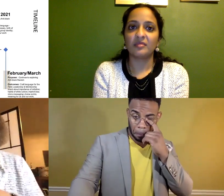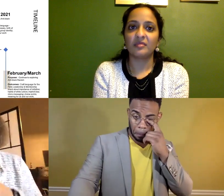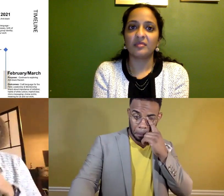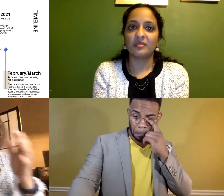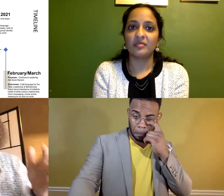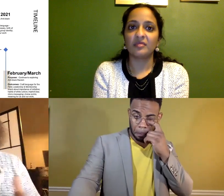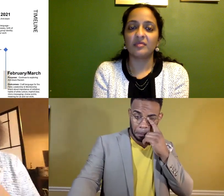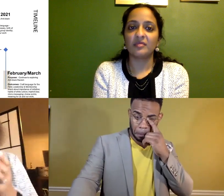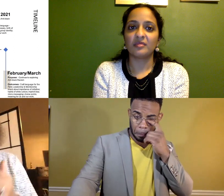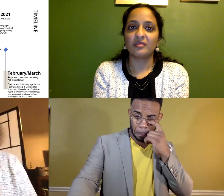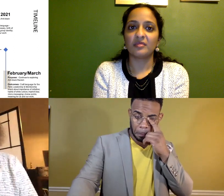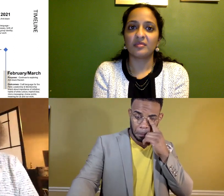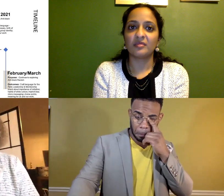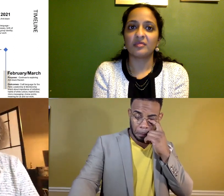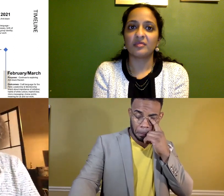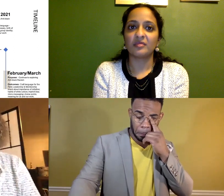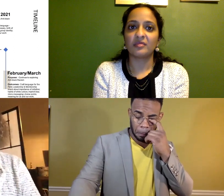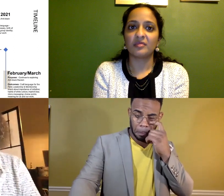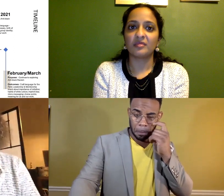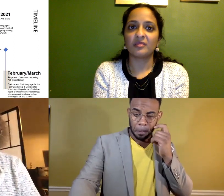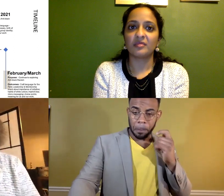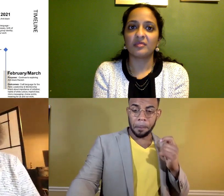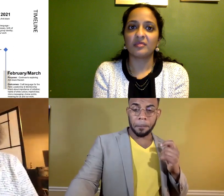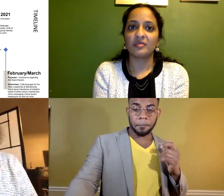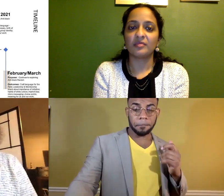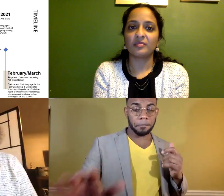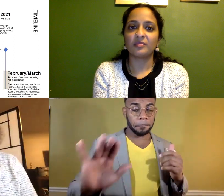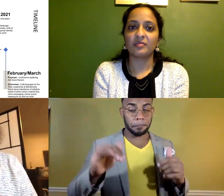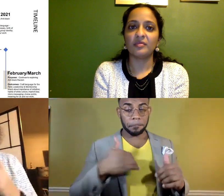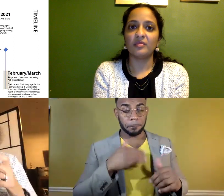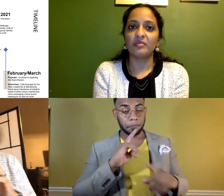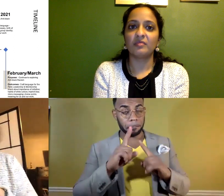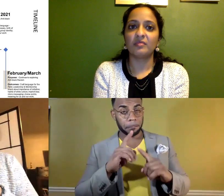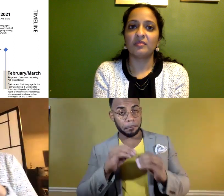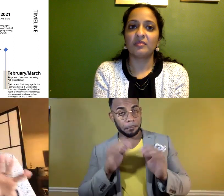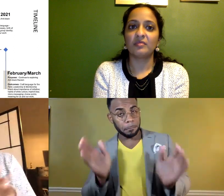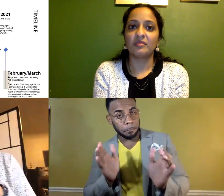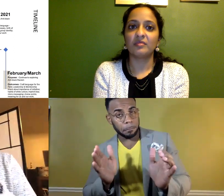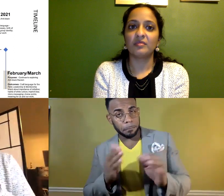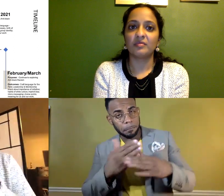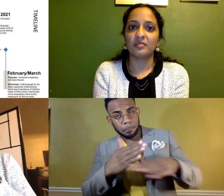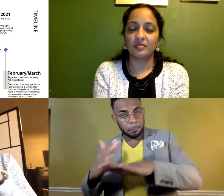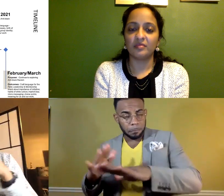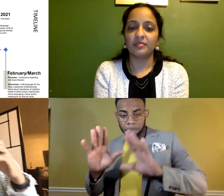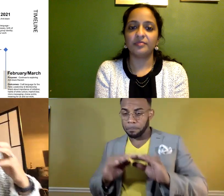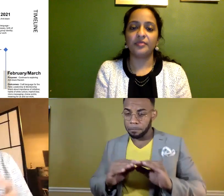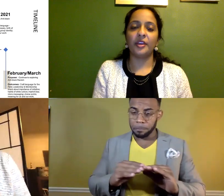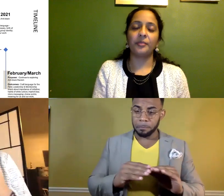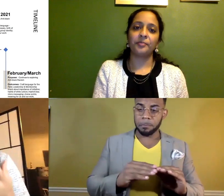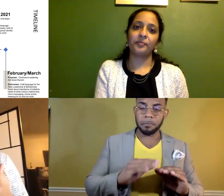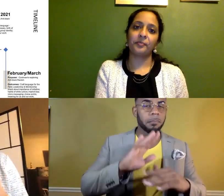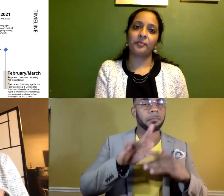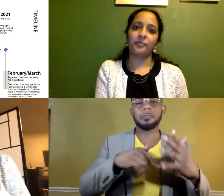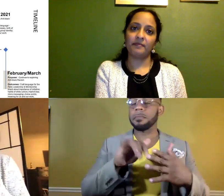which are really similar to these, but probably a little more facilitated breakout sessions, all